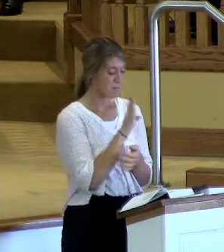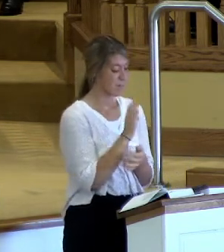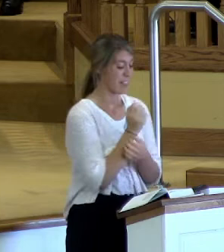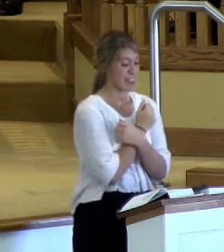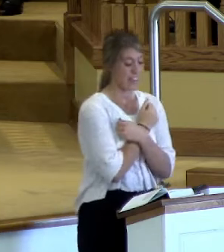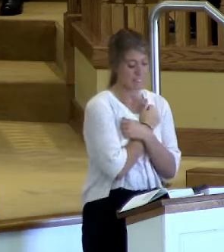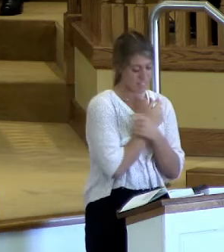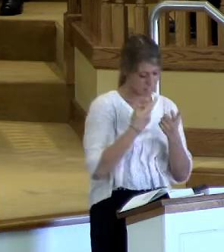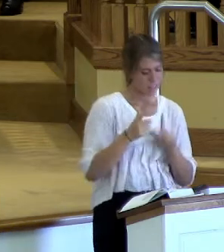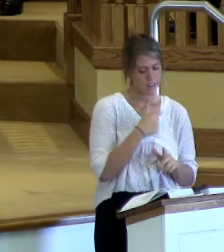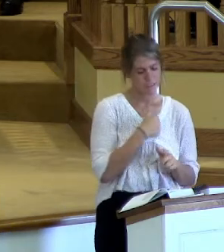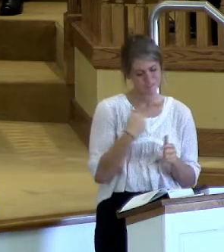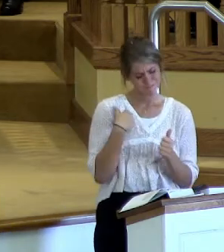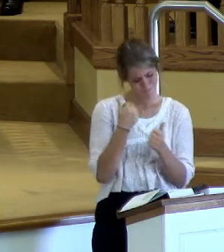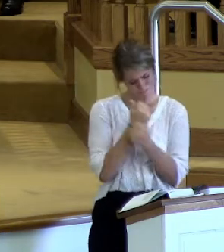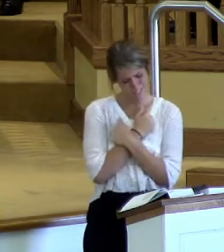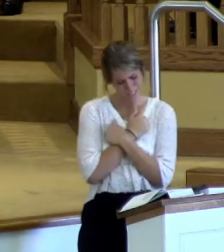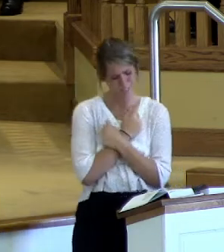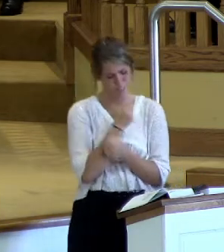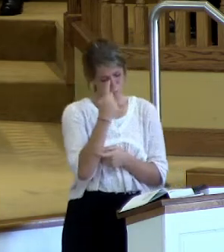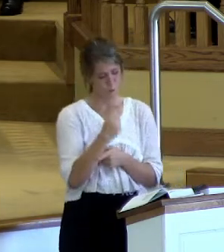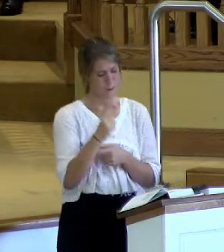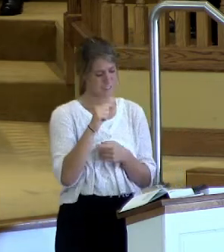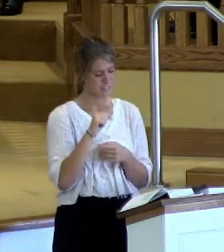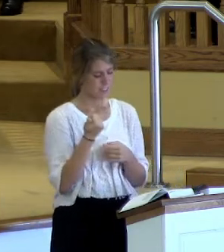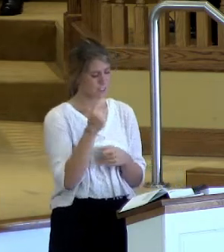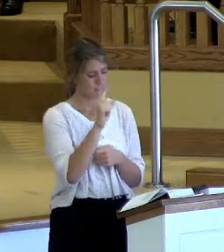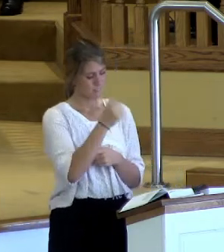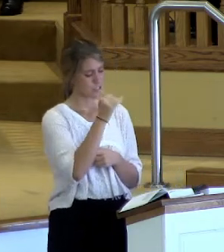Beloved, let us love one another.